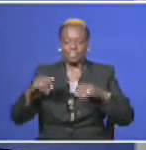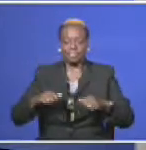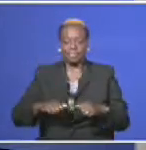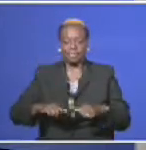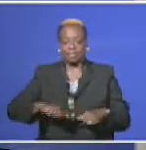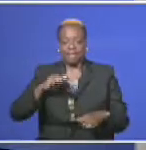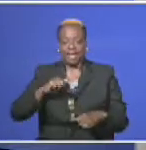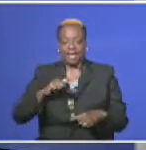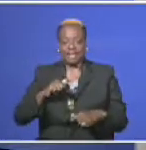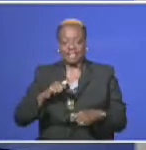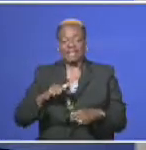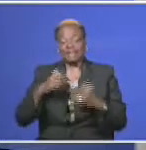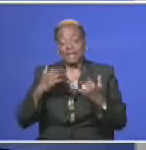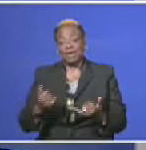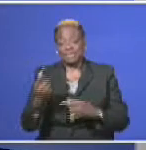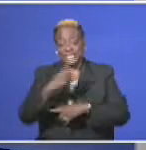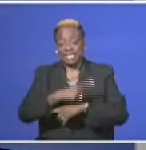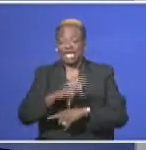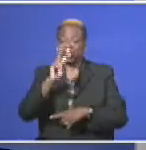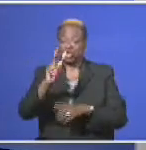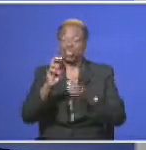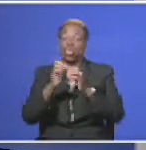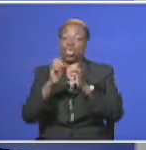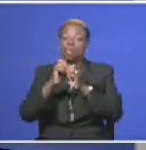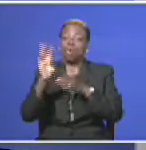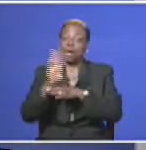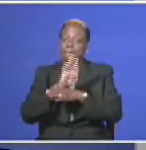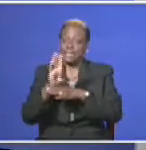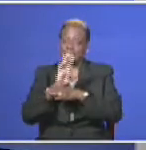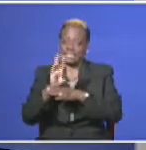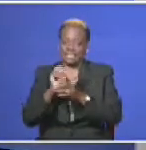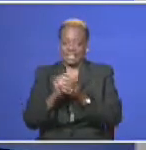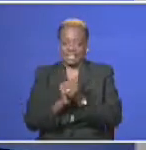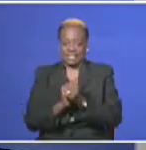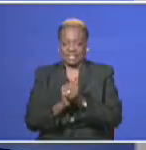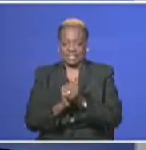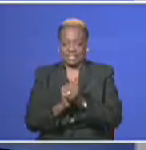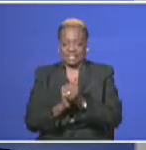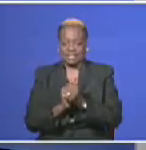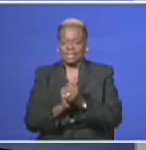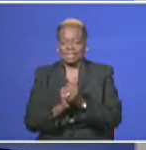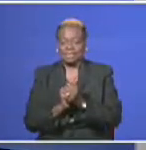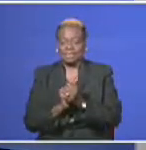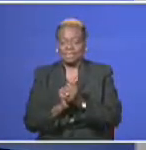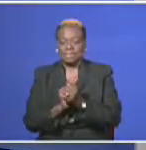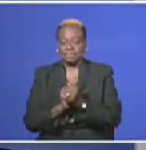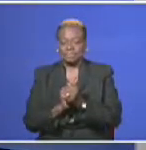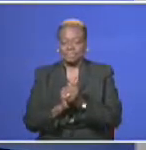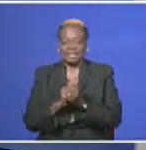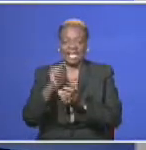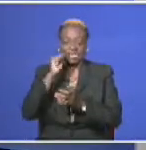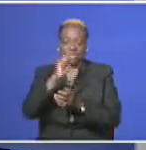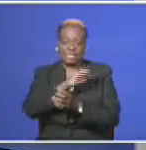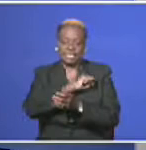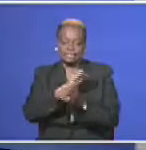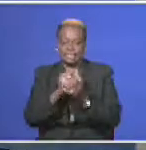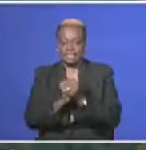you two more businesses which may have just the Bahamian flair you've been looking for. Here's Antoinette